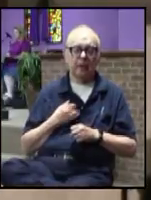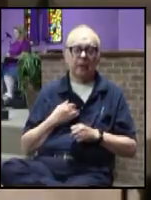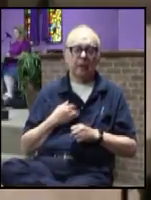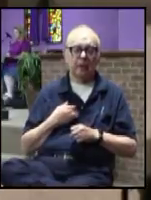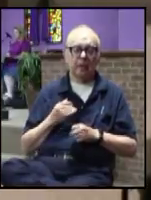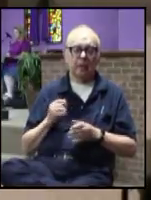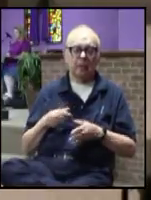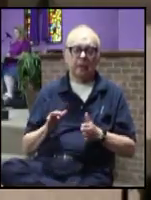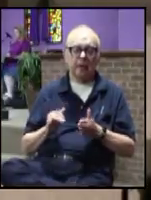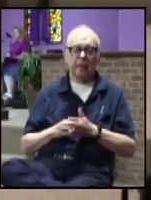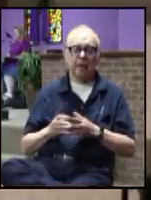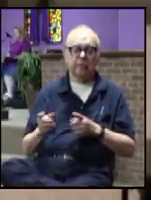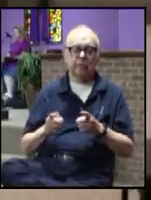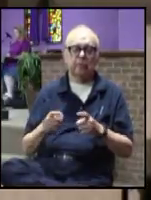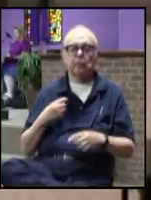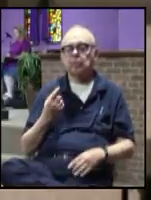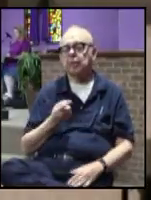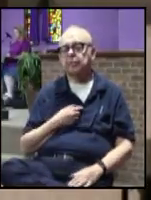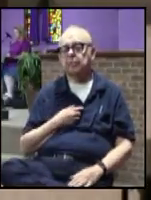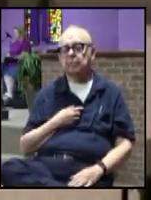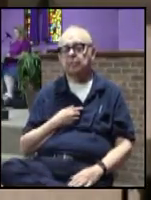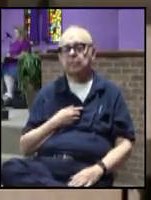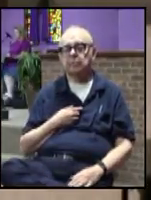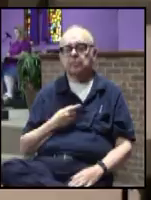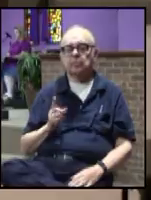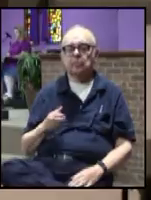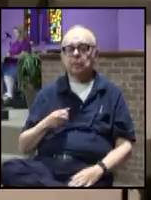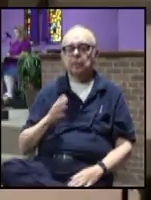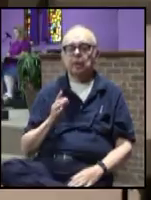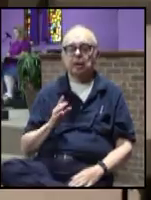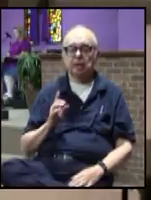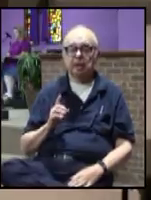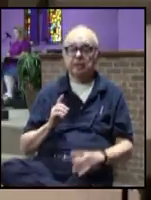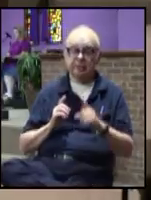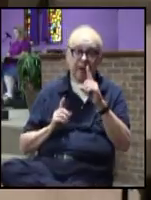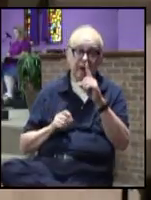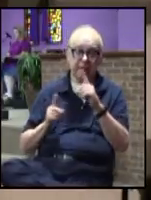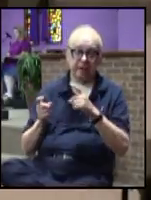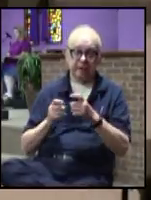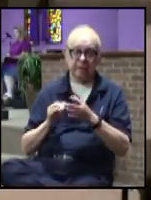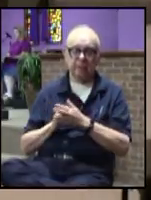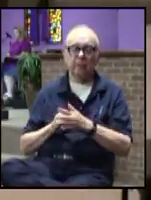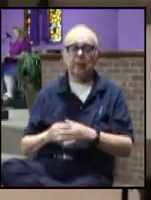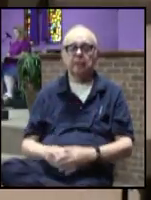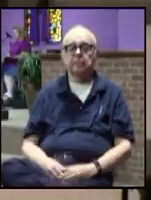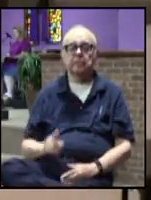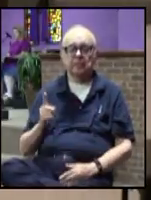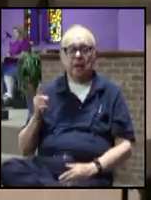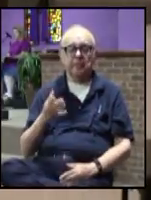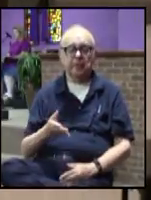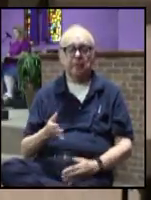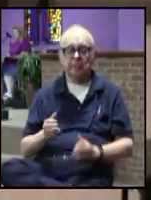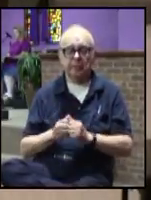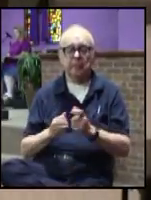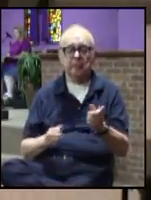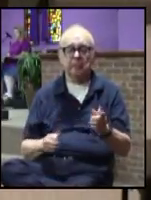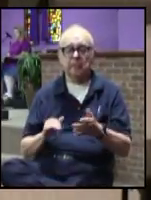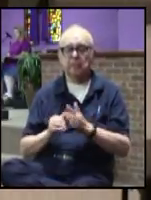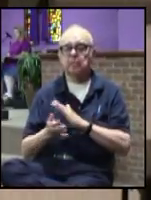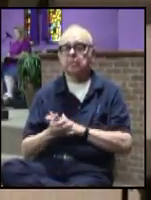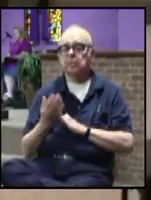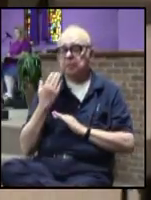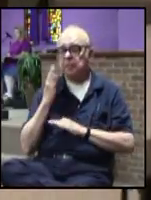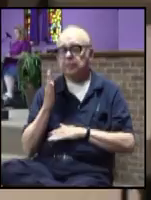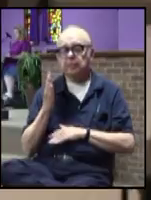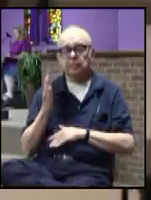that control us. And when God says, no, let me control it. I'm here. So